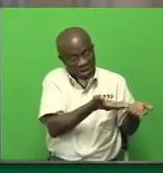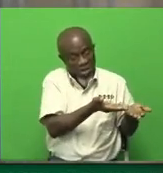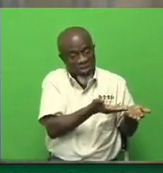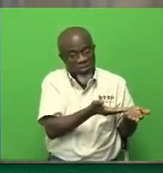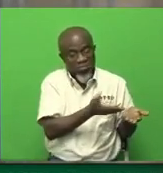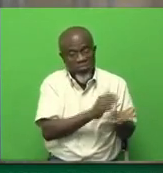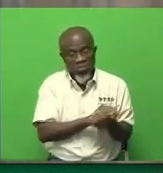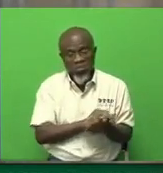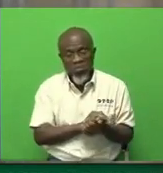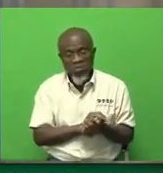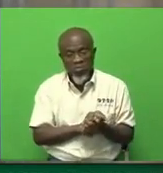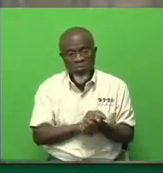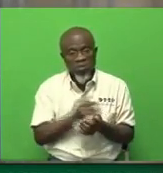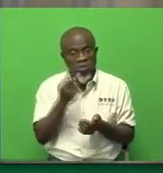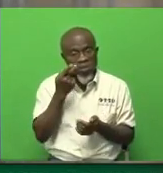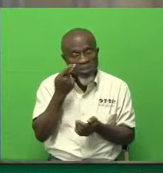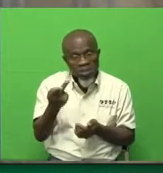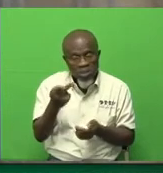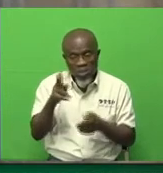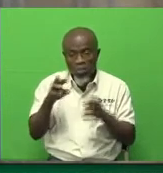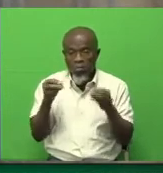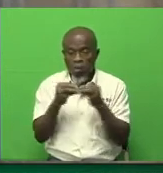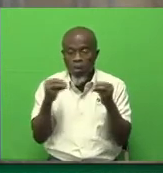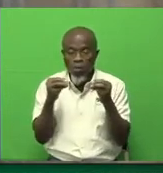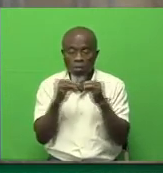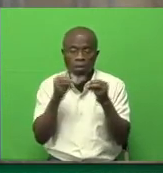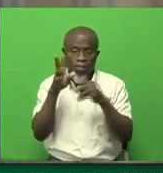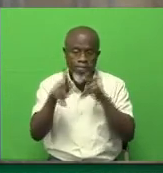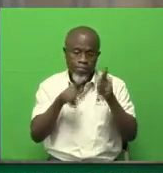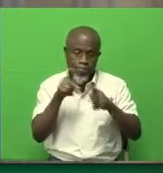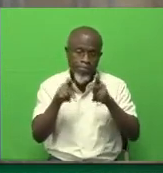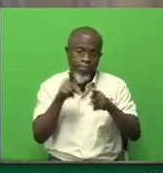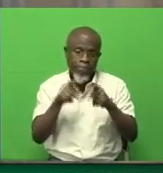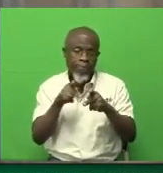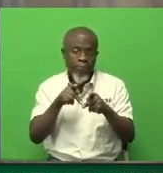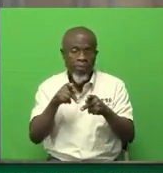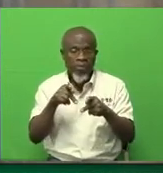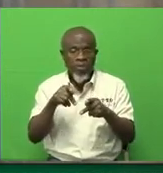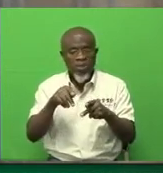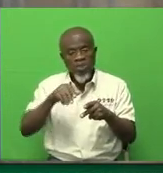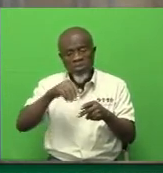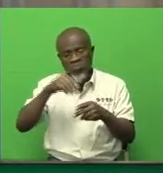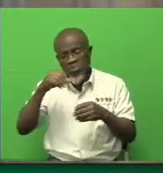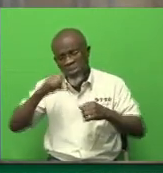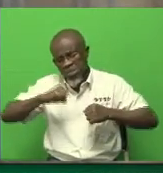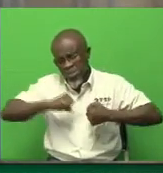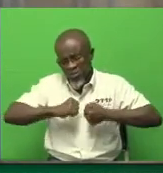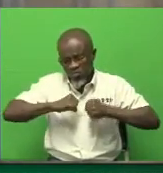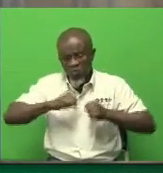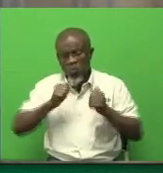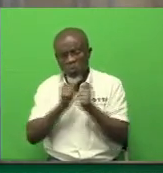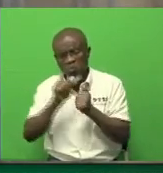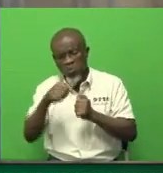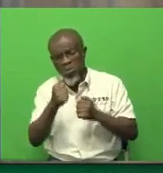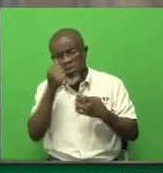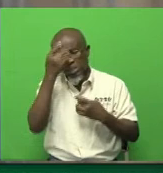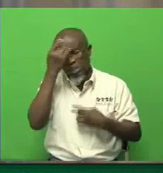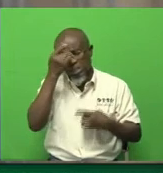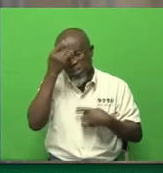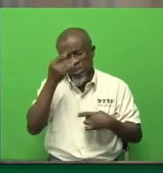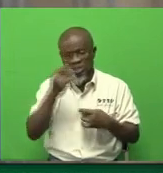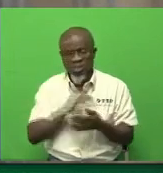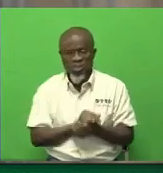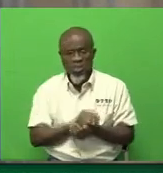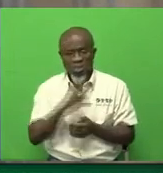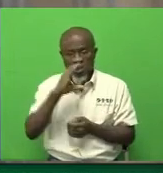worsening ncds sometimes there is only one CT scanner functioning for the entire country you have repeatedly